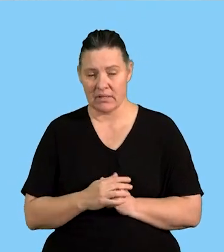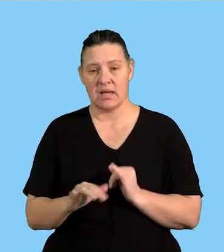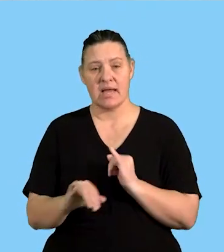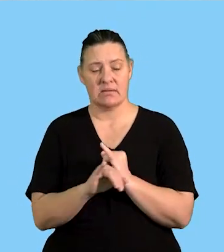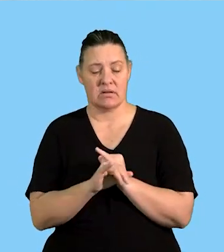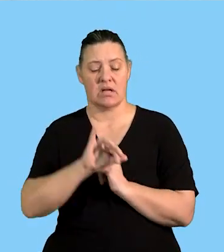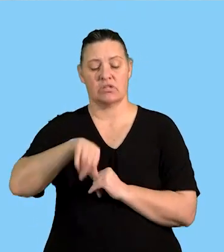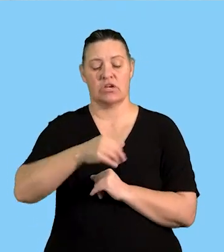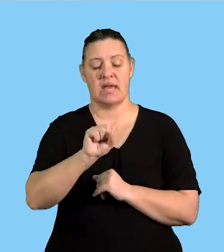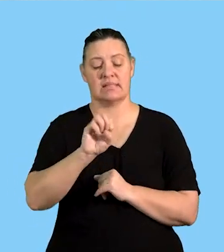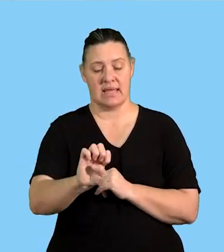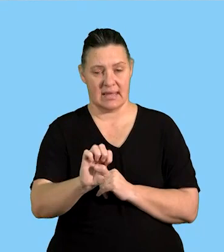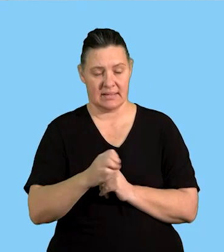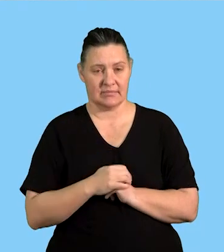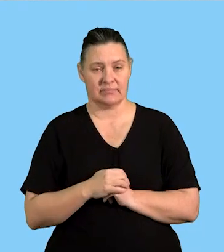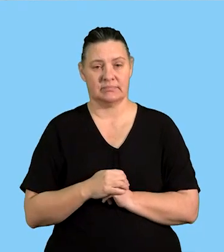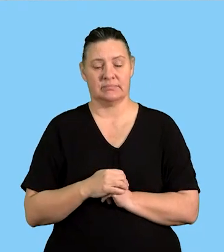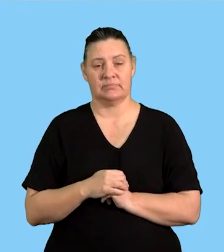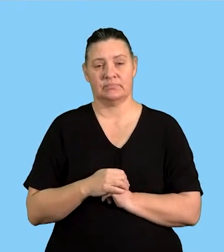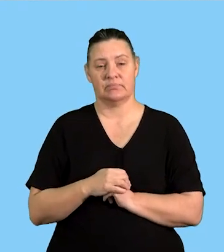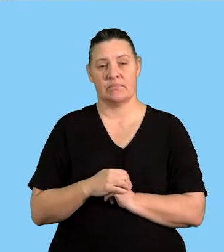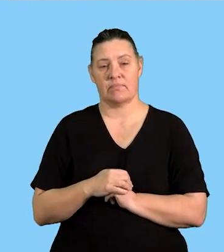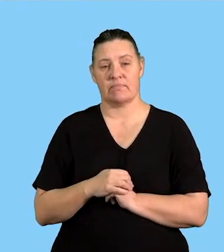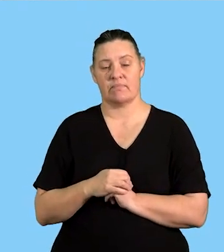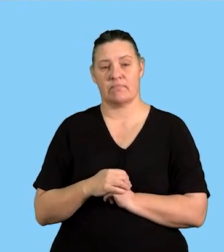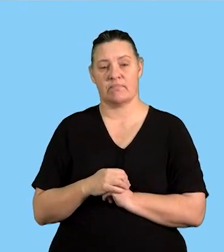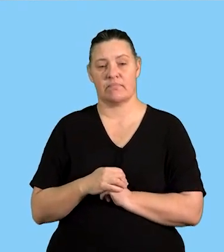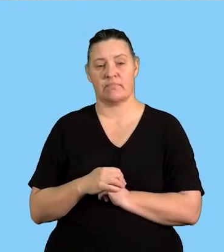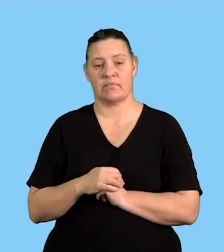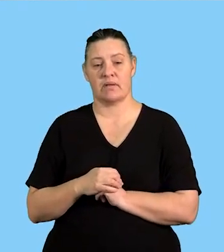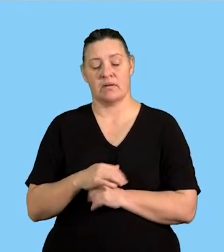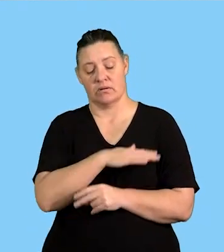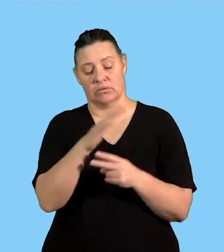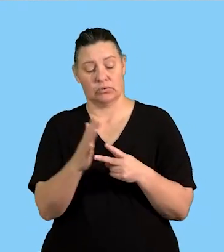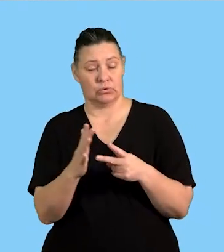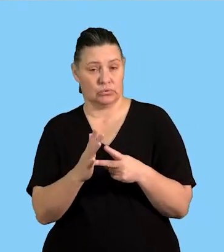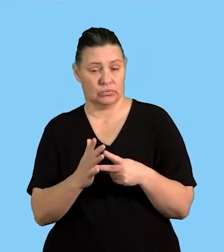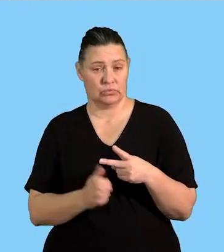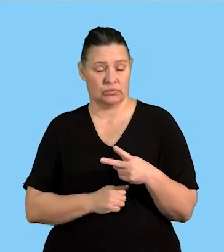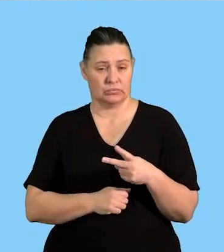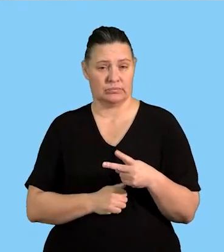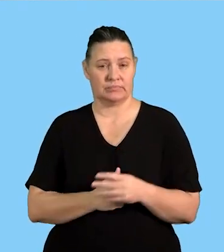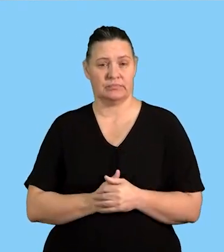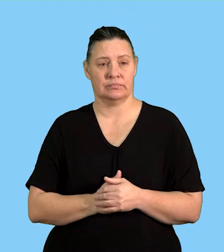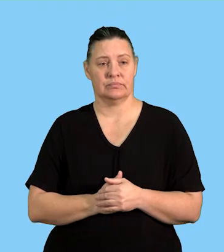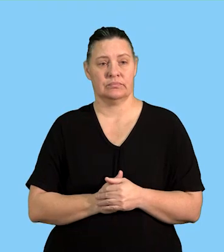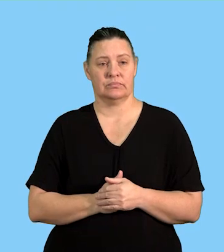the institution is your Johannesburg Security Exchange. So now let us look into question